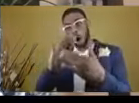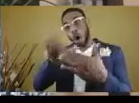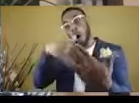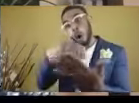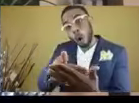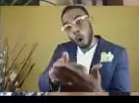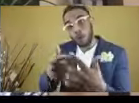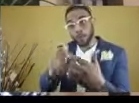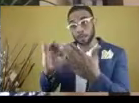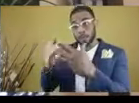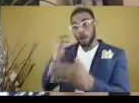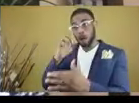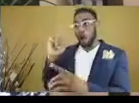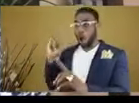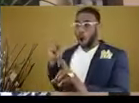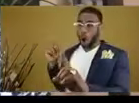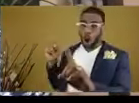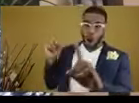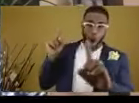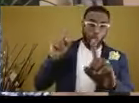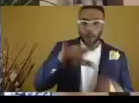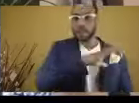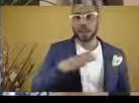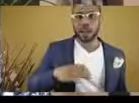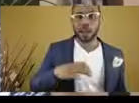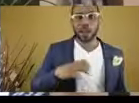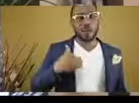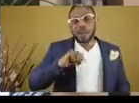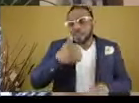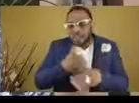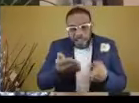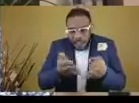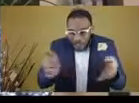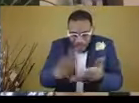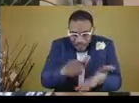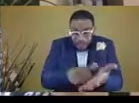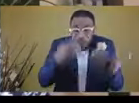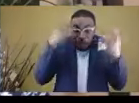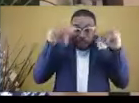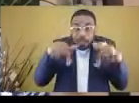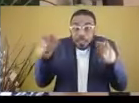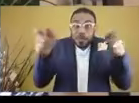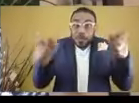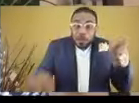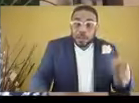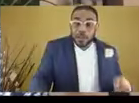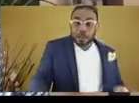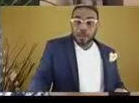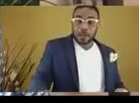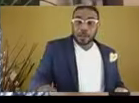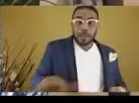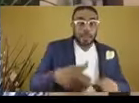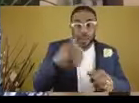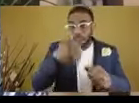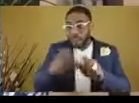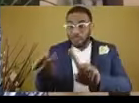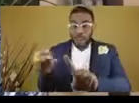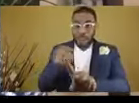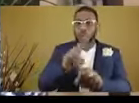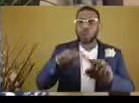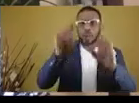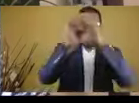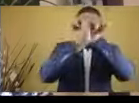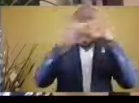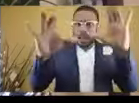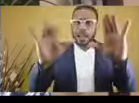City Hall all the way to Congress. We have laid out an agenda for this administration in every aspect that you can imagine